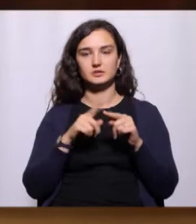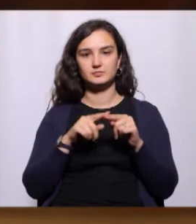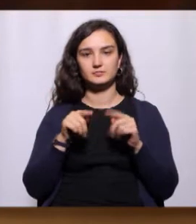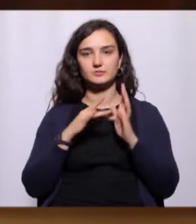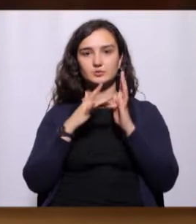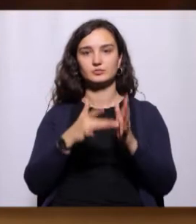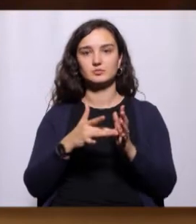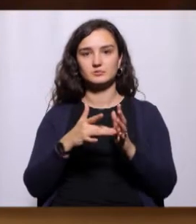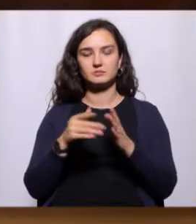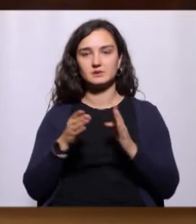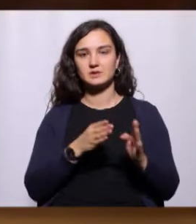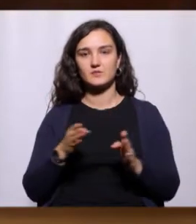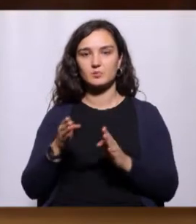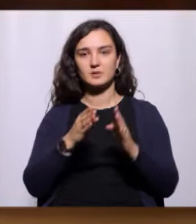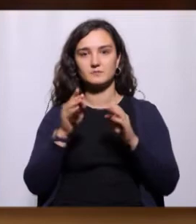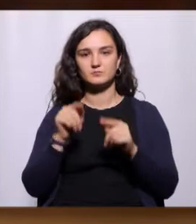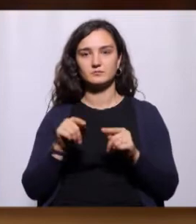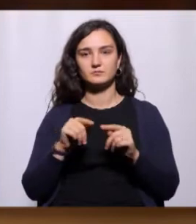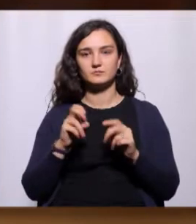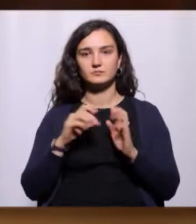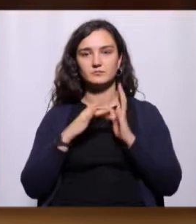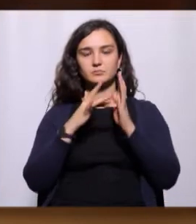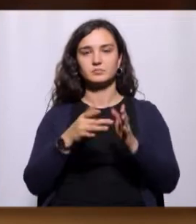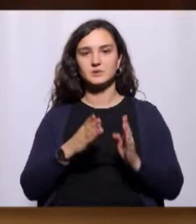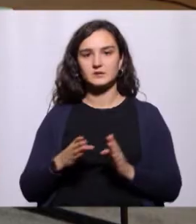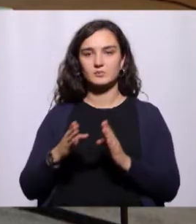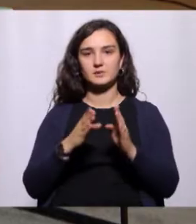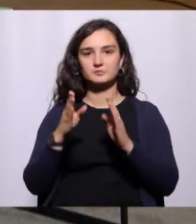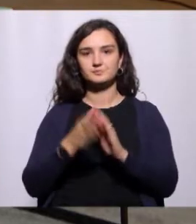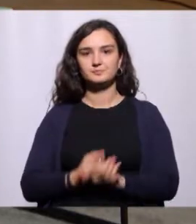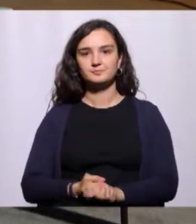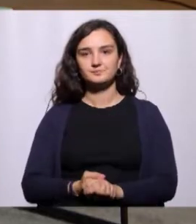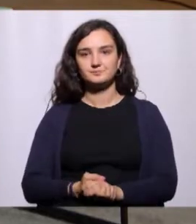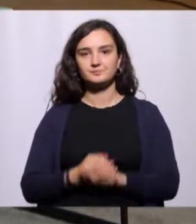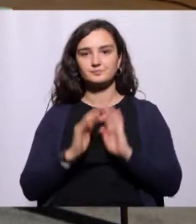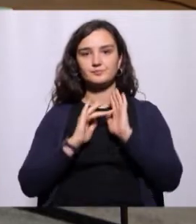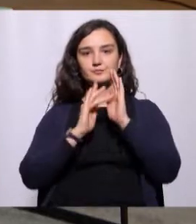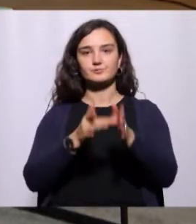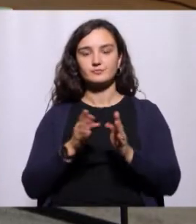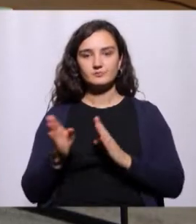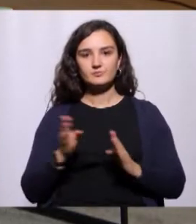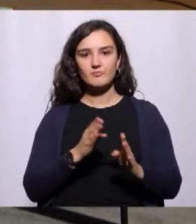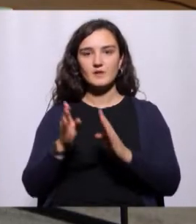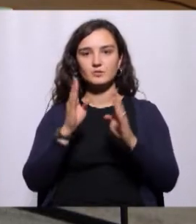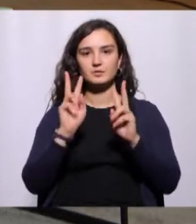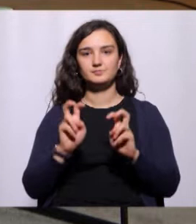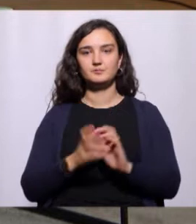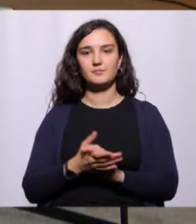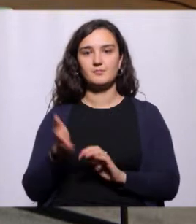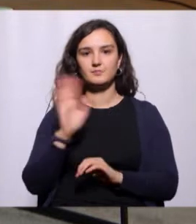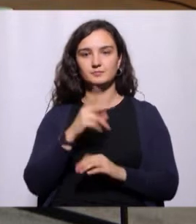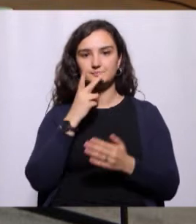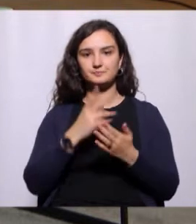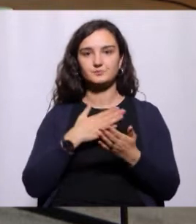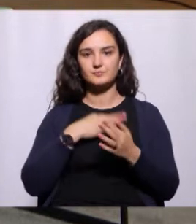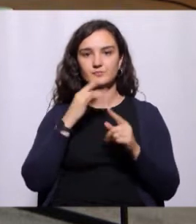Trip, gzauroba. Trip, gzauroba. Trip, gzauroba. Let's look